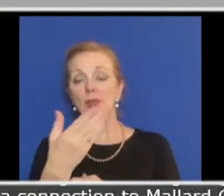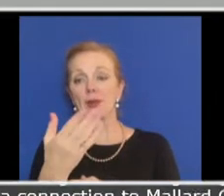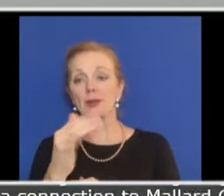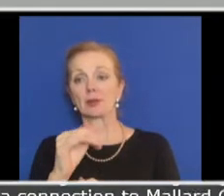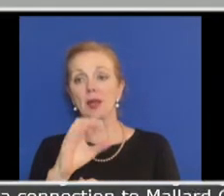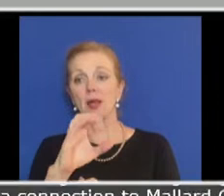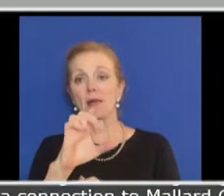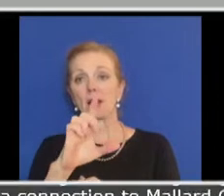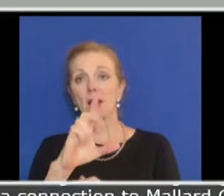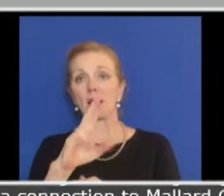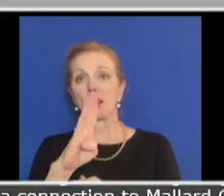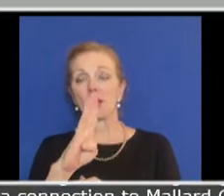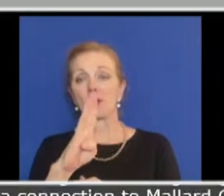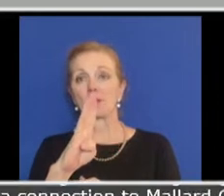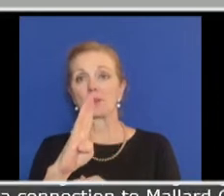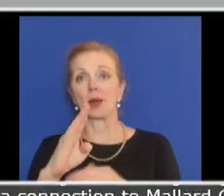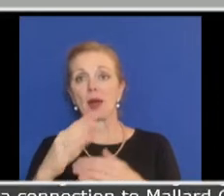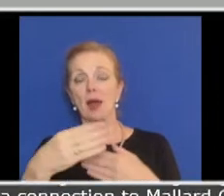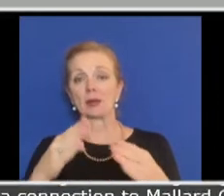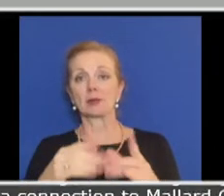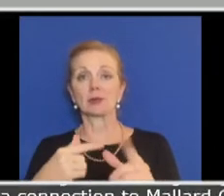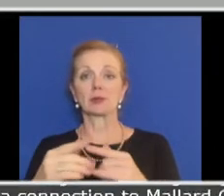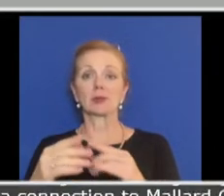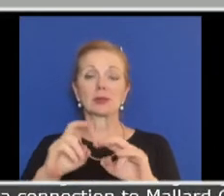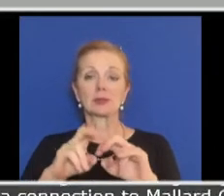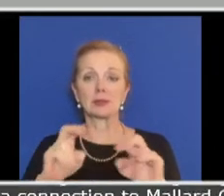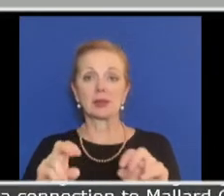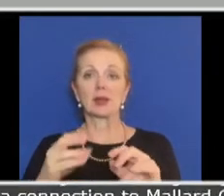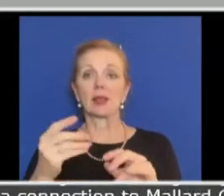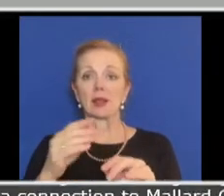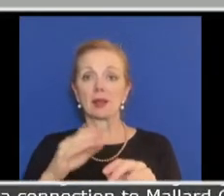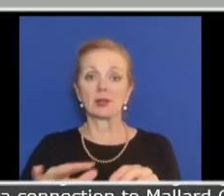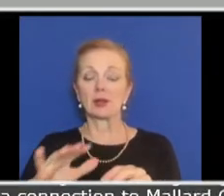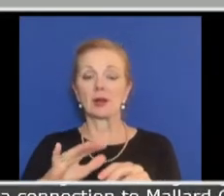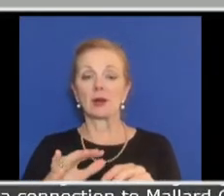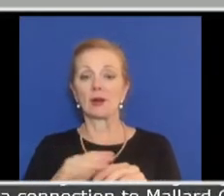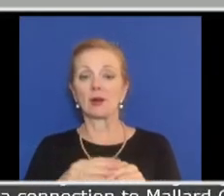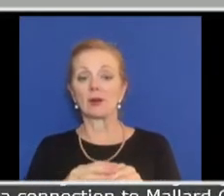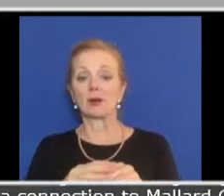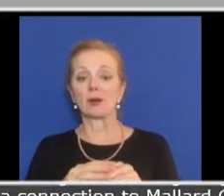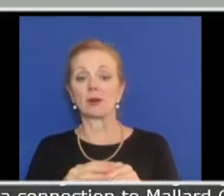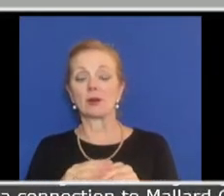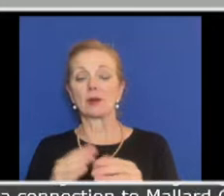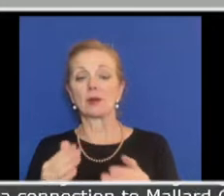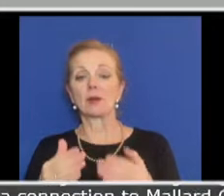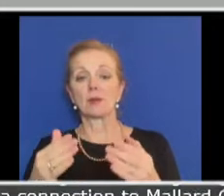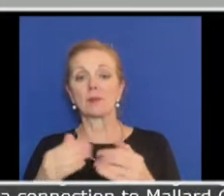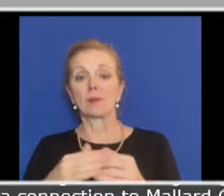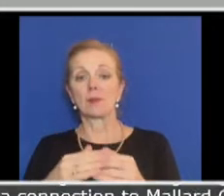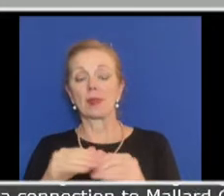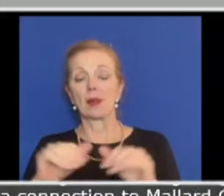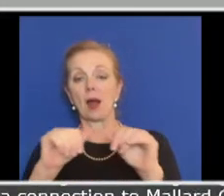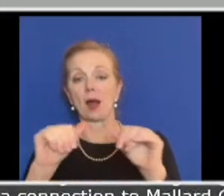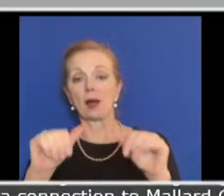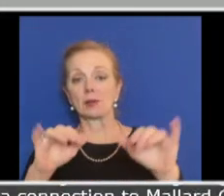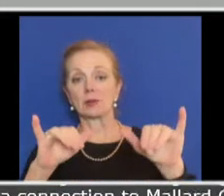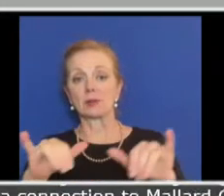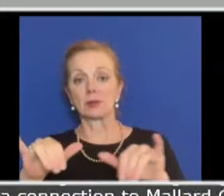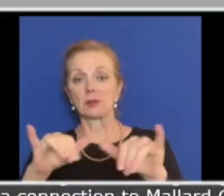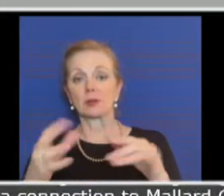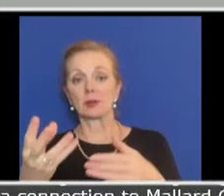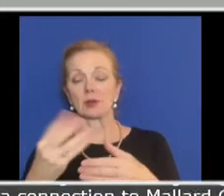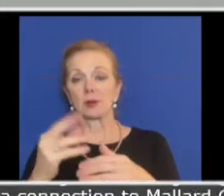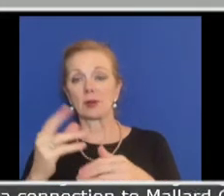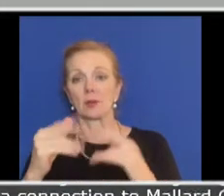clubhouse Hardscape soft skate pool Cabana benches seating Landscaping Etc also provides architectural standards to include things like like